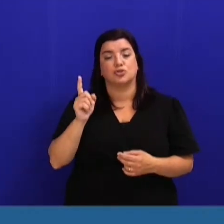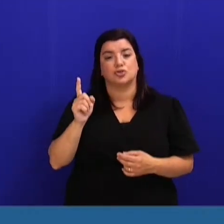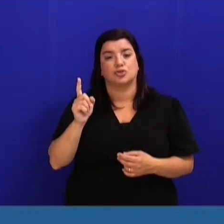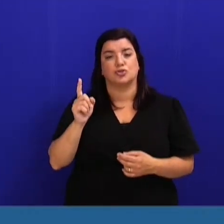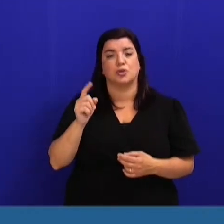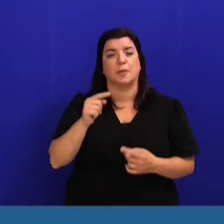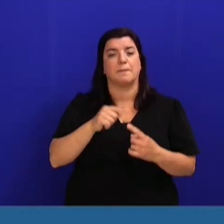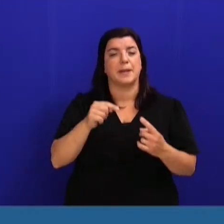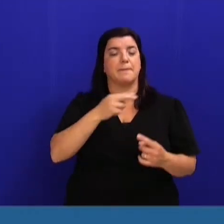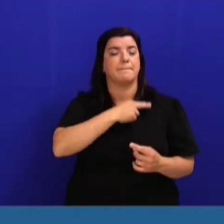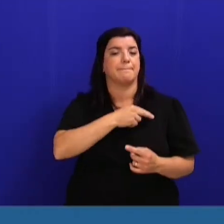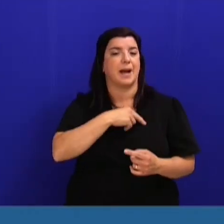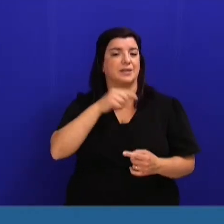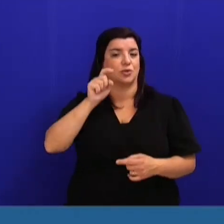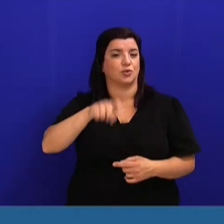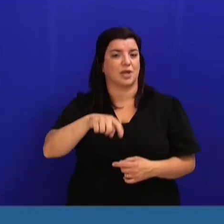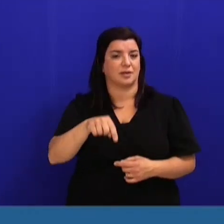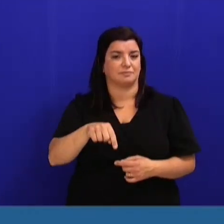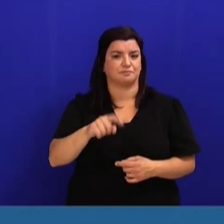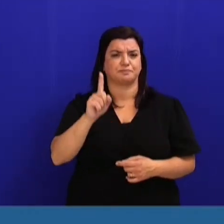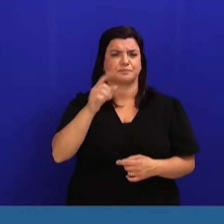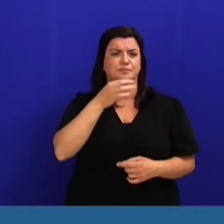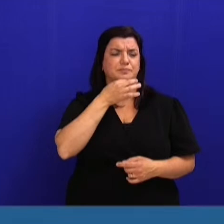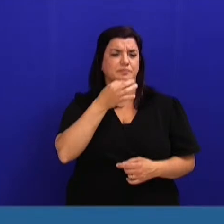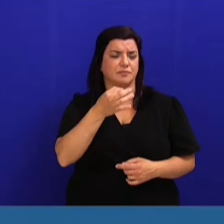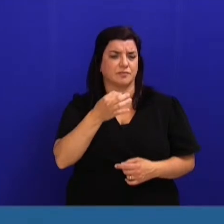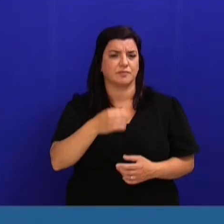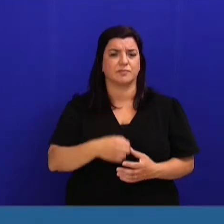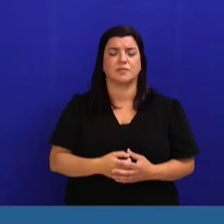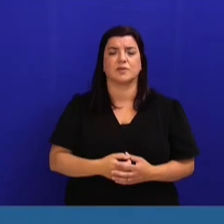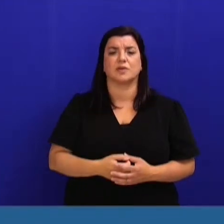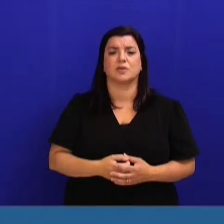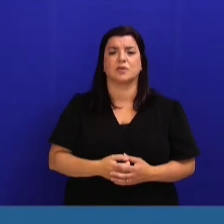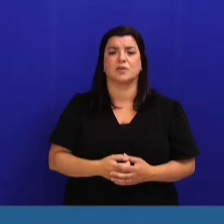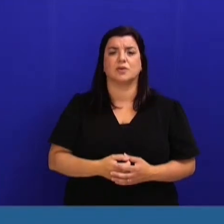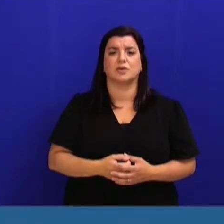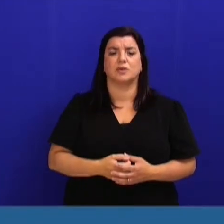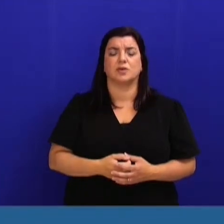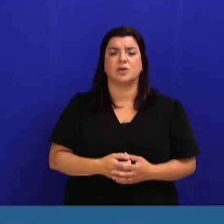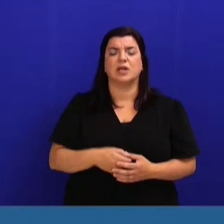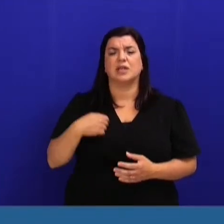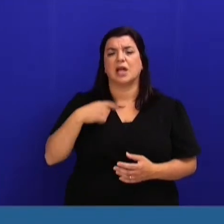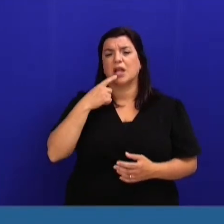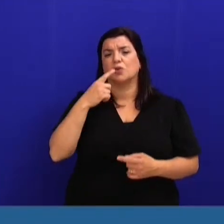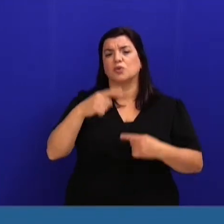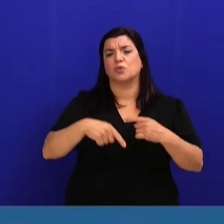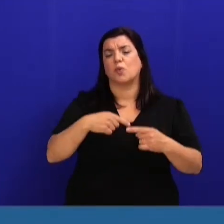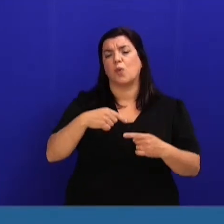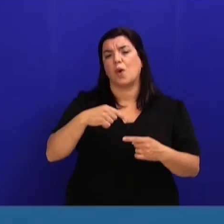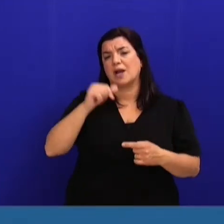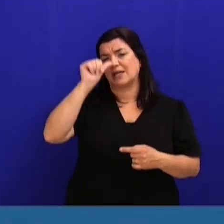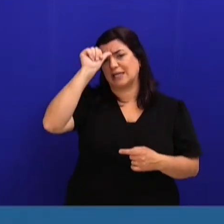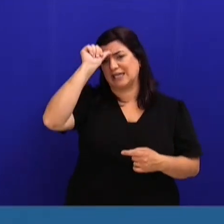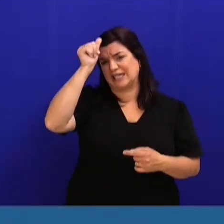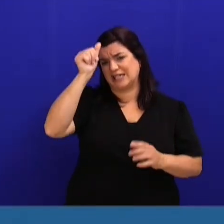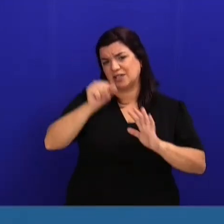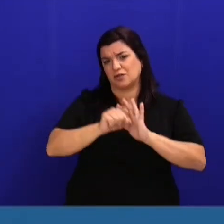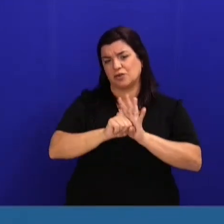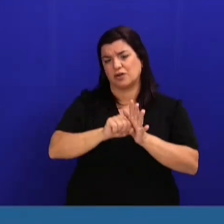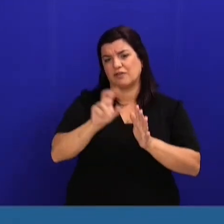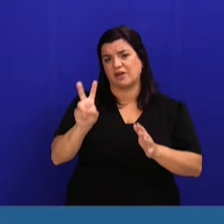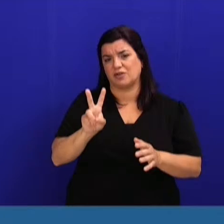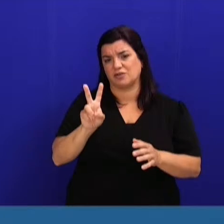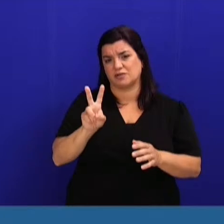have one question. To go back to the Delta variant, previously referred to as the Indian variant, according to the WHO, it has